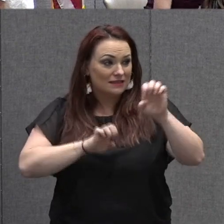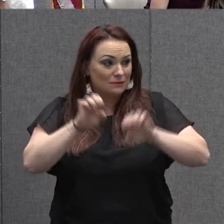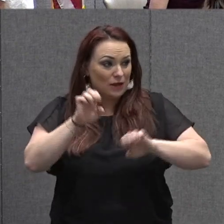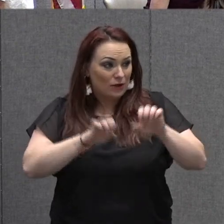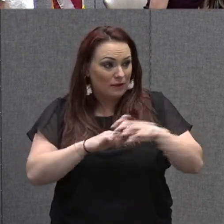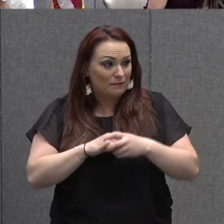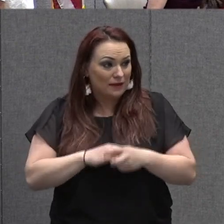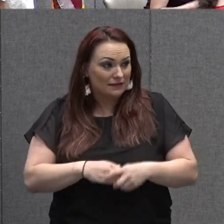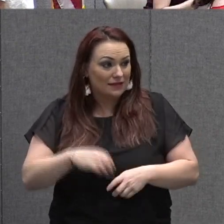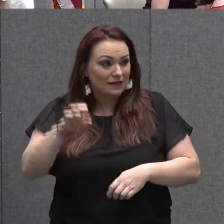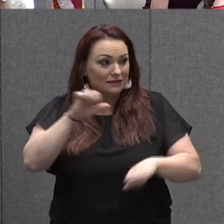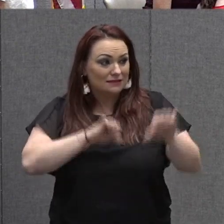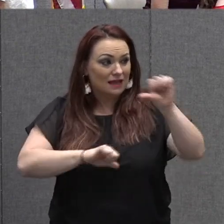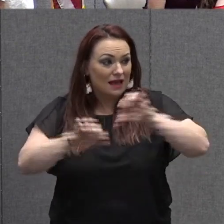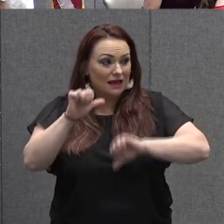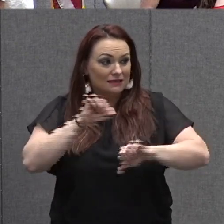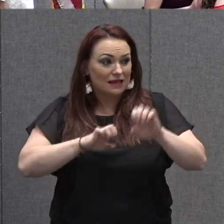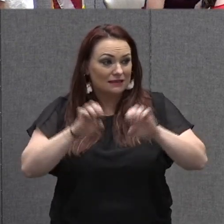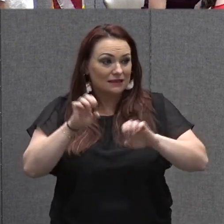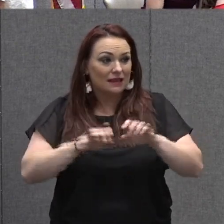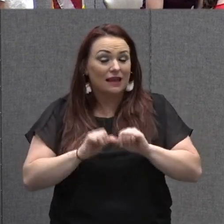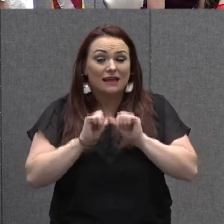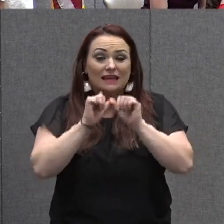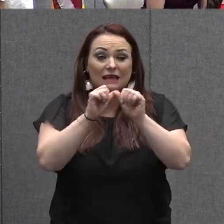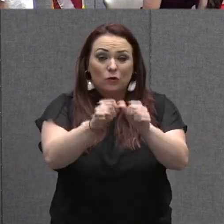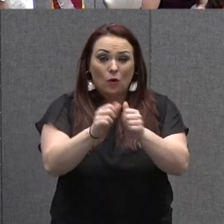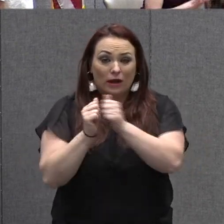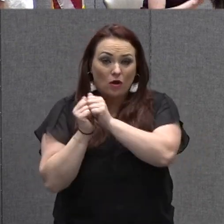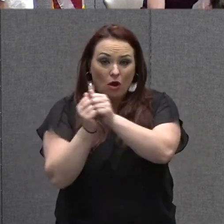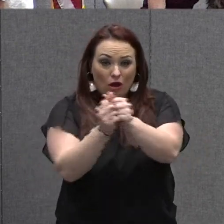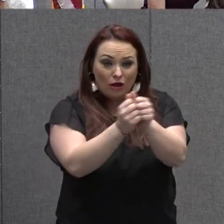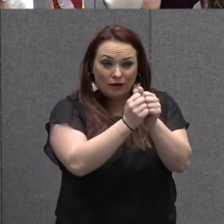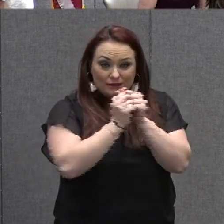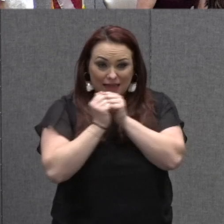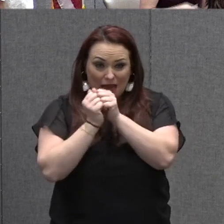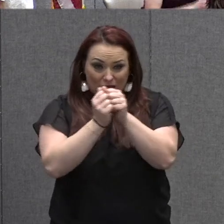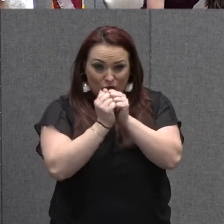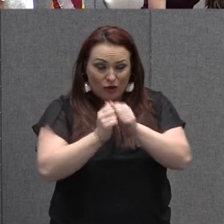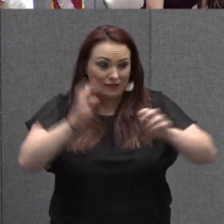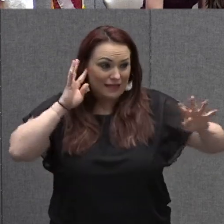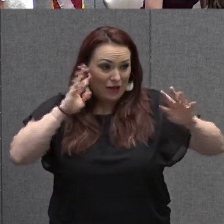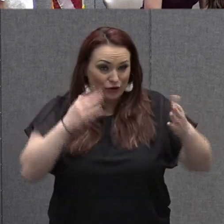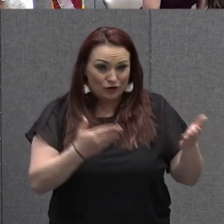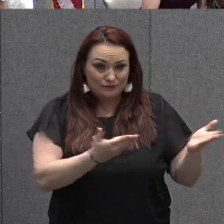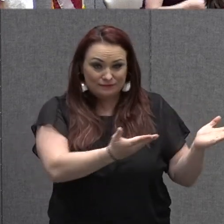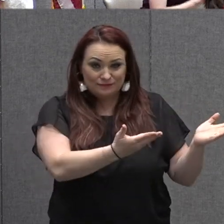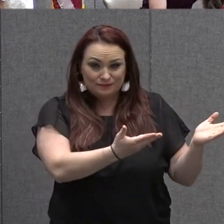Science experiments. That's so cool. Keep it going, everyone. I know you can play a little bit louder.